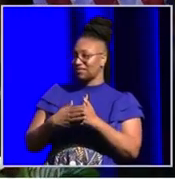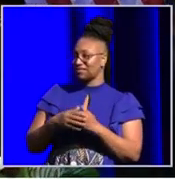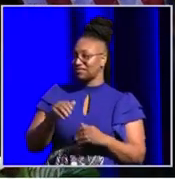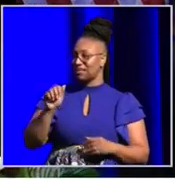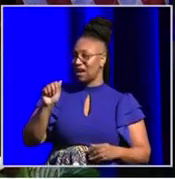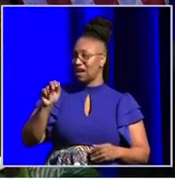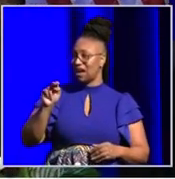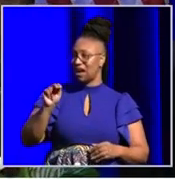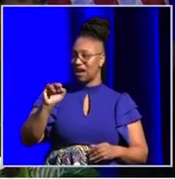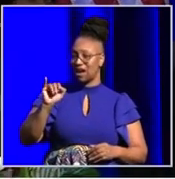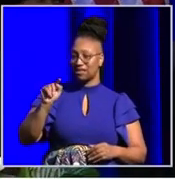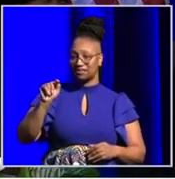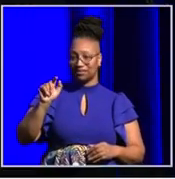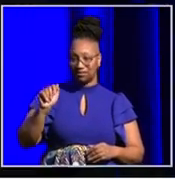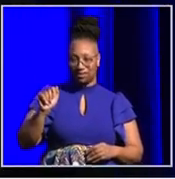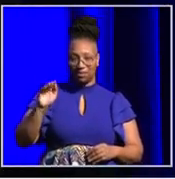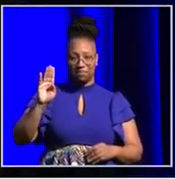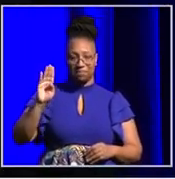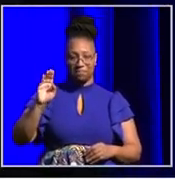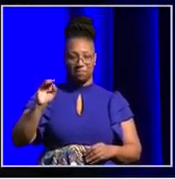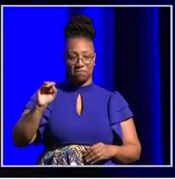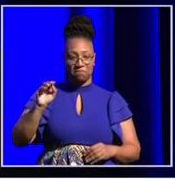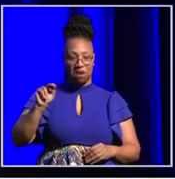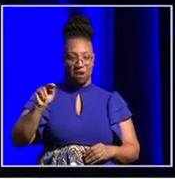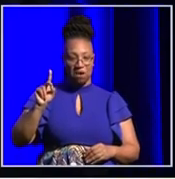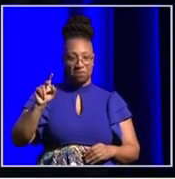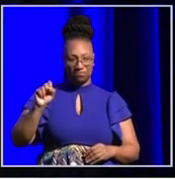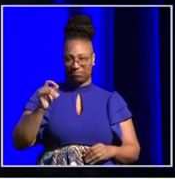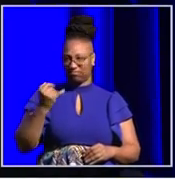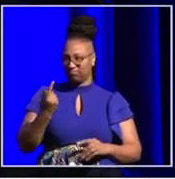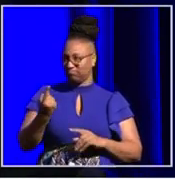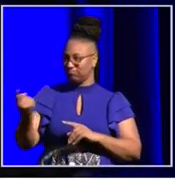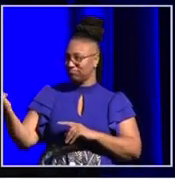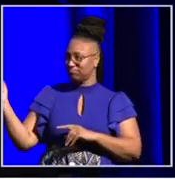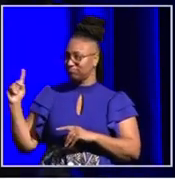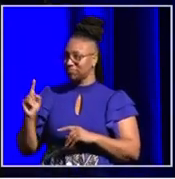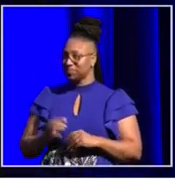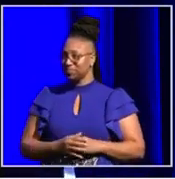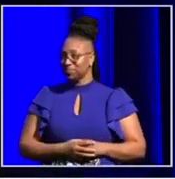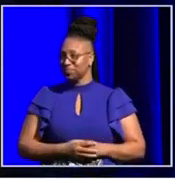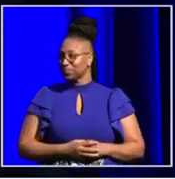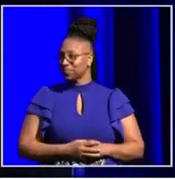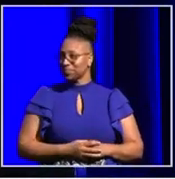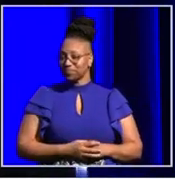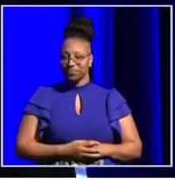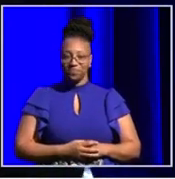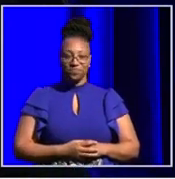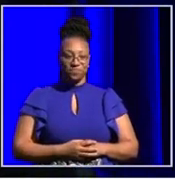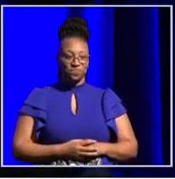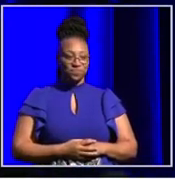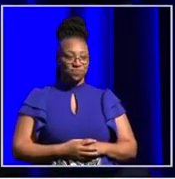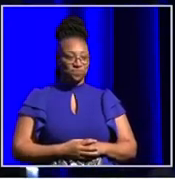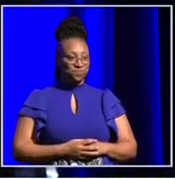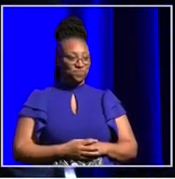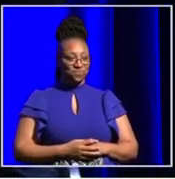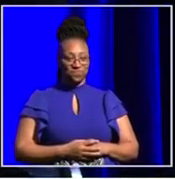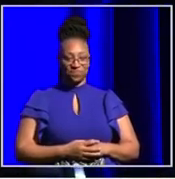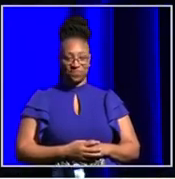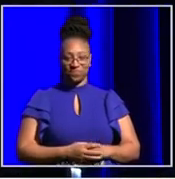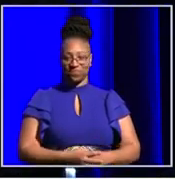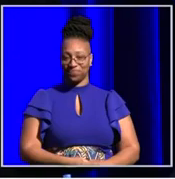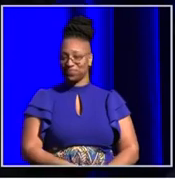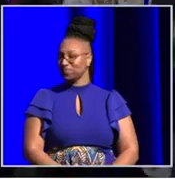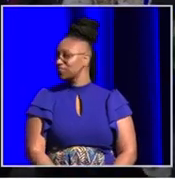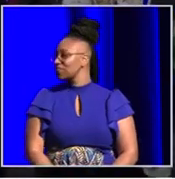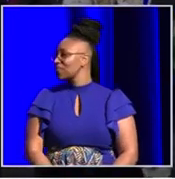about, technically speaking? My list says Anita Bonds is up next. She'll be, Anita Bonds will be